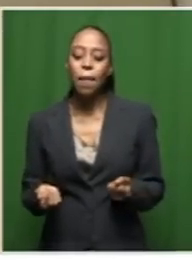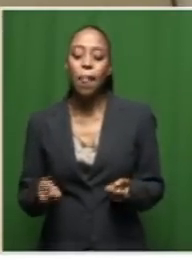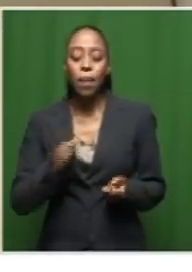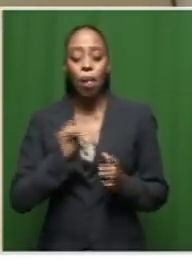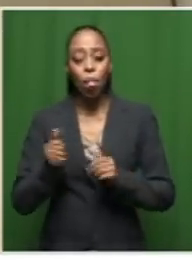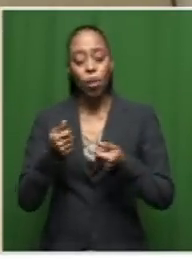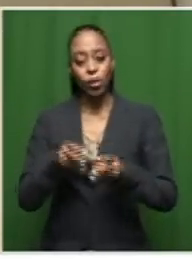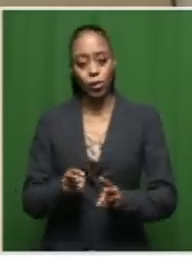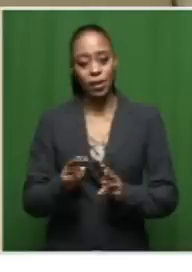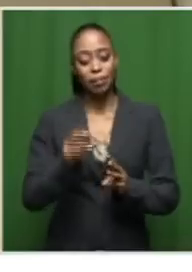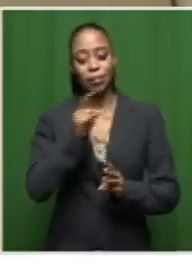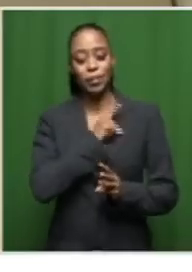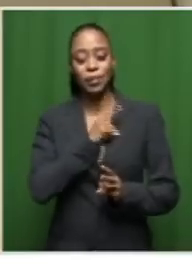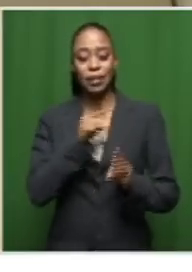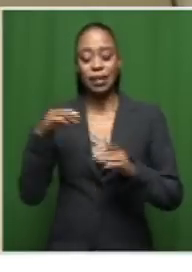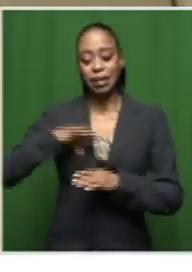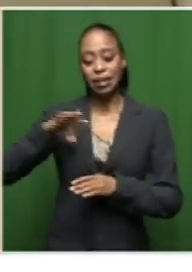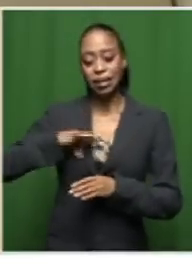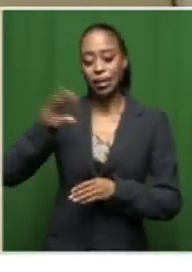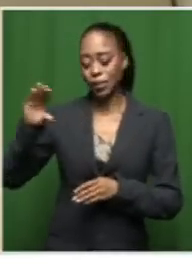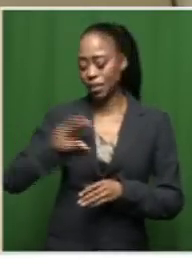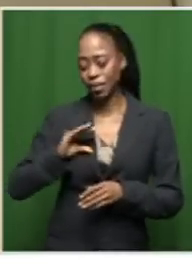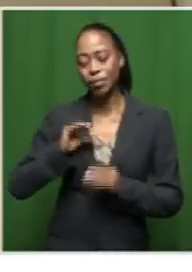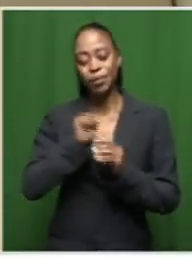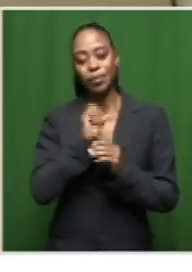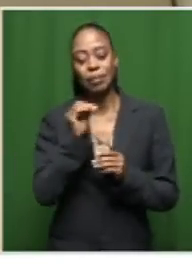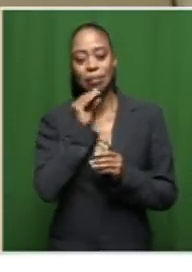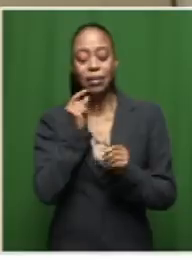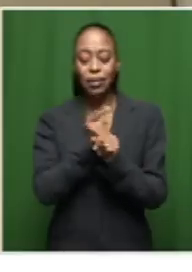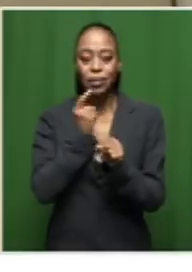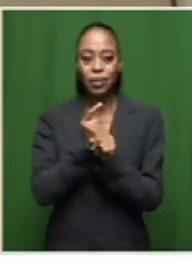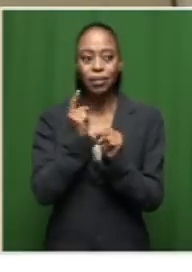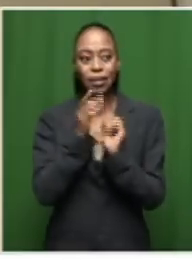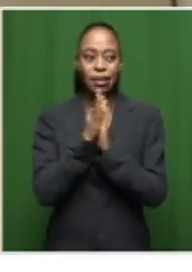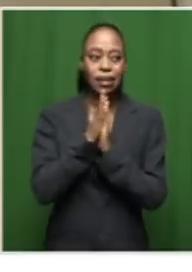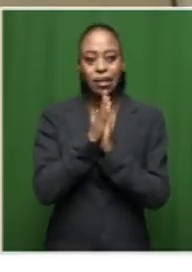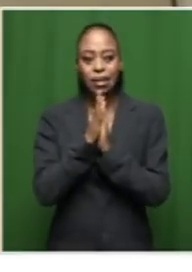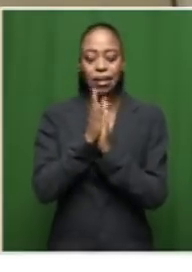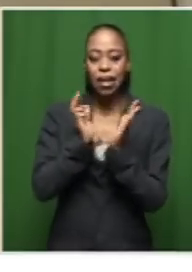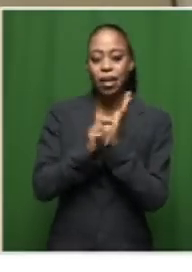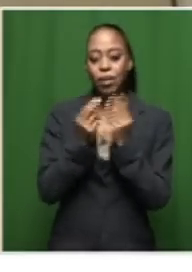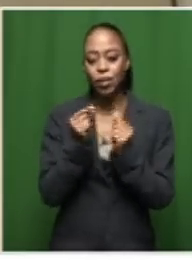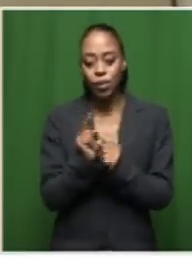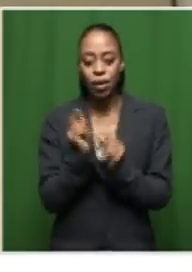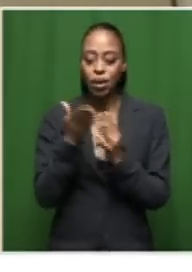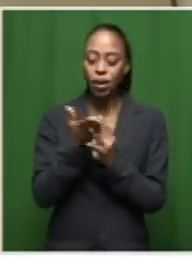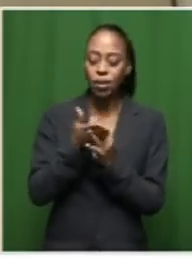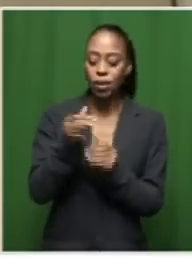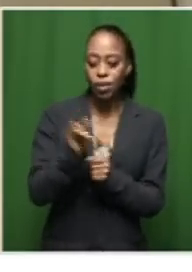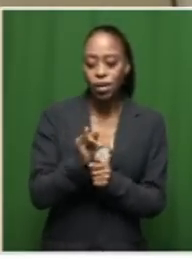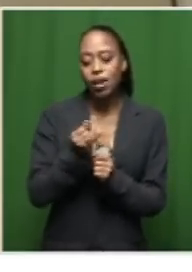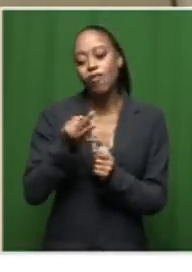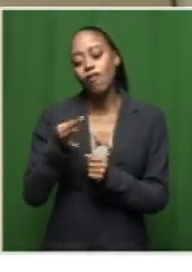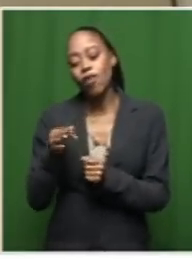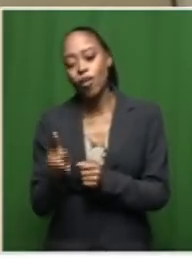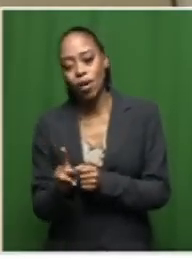to retire in a good way, given the kind of salaries that we are earning. So we always have to say, what is it that we access and for